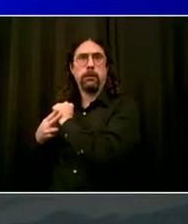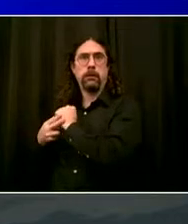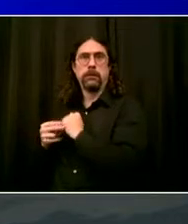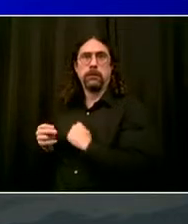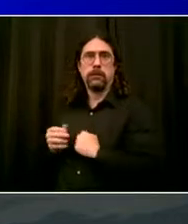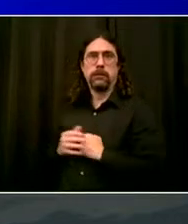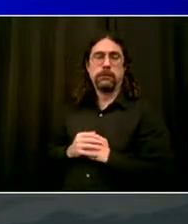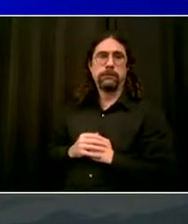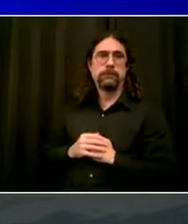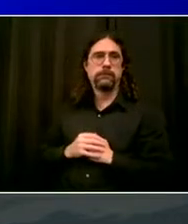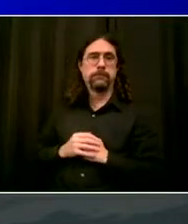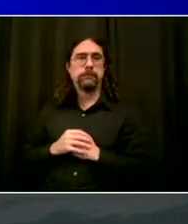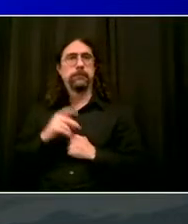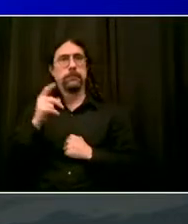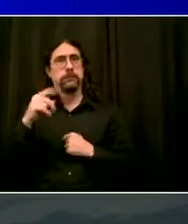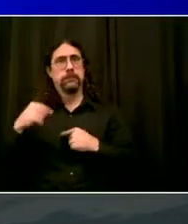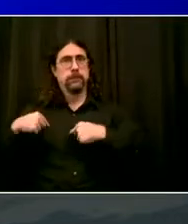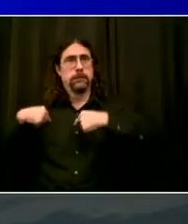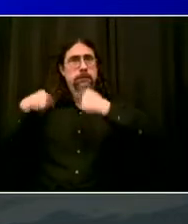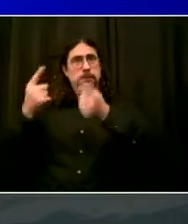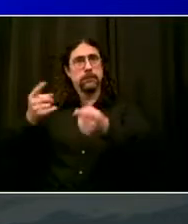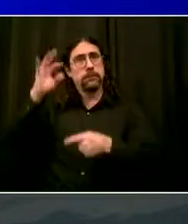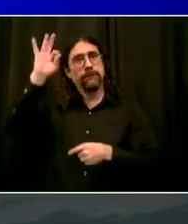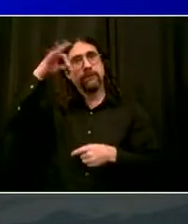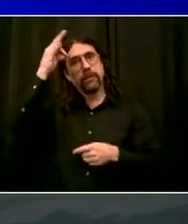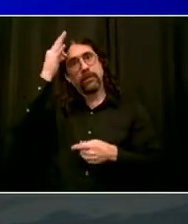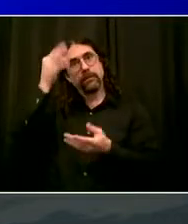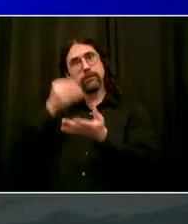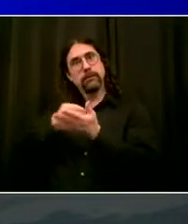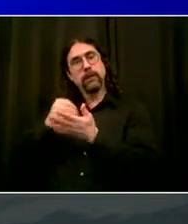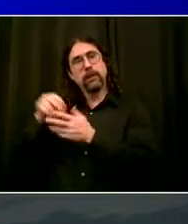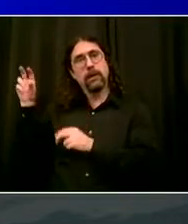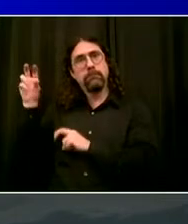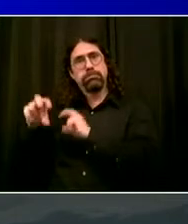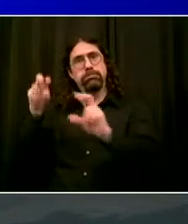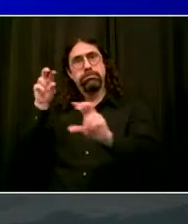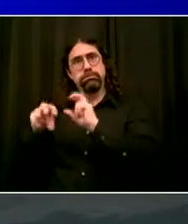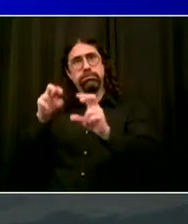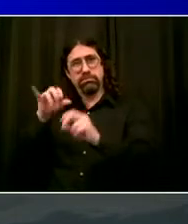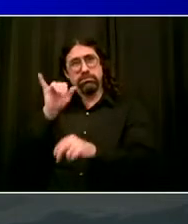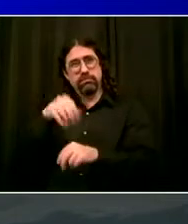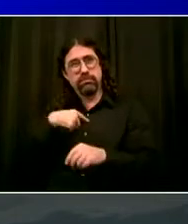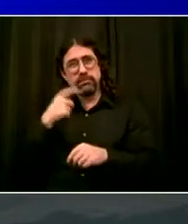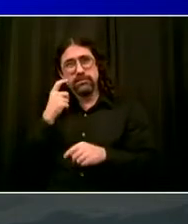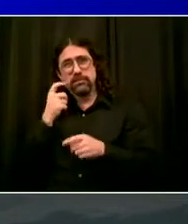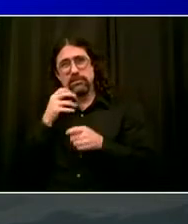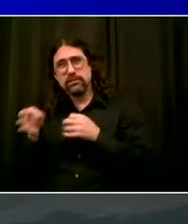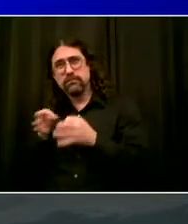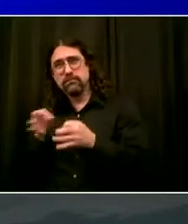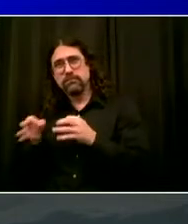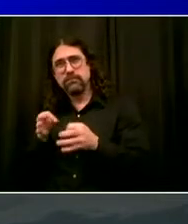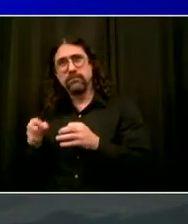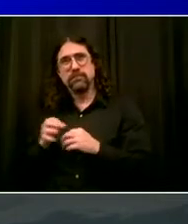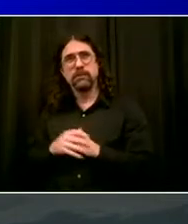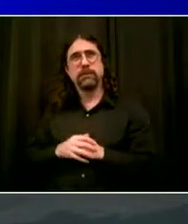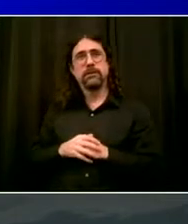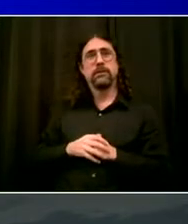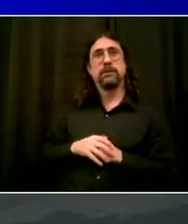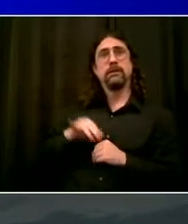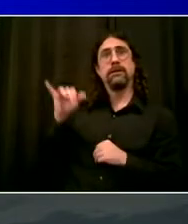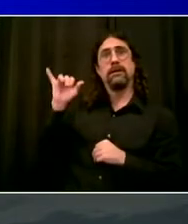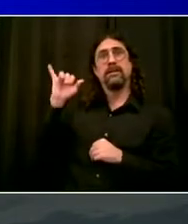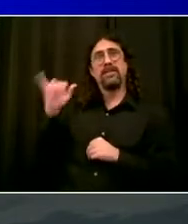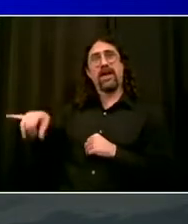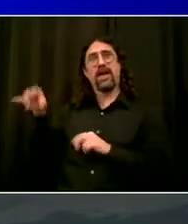news on the budget front as well and that's what we see for the next fiscal year right